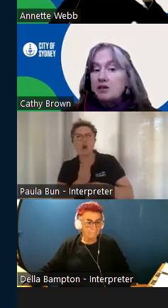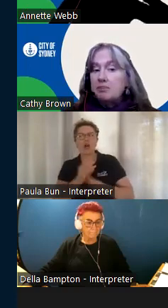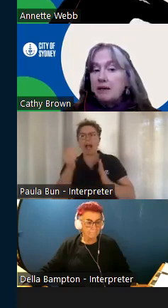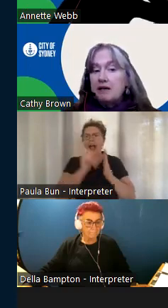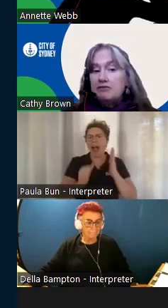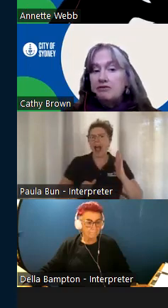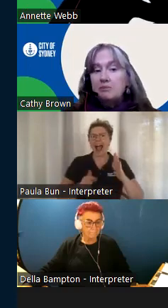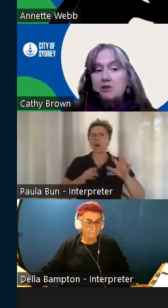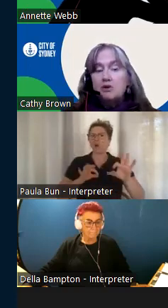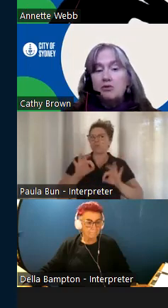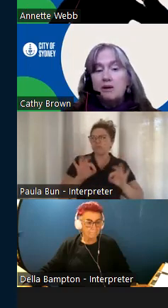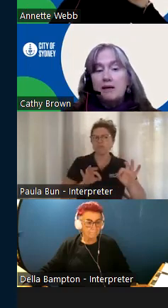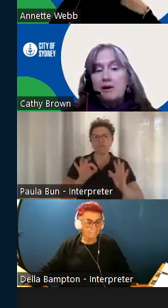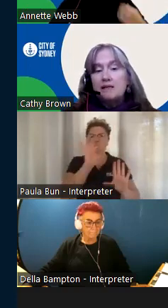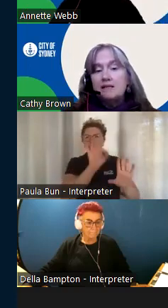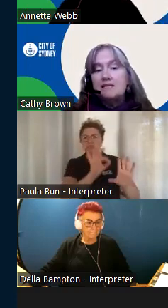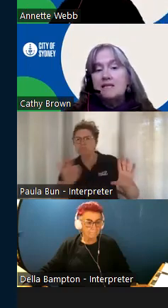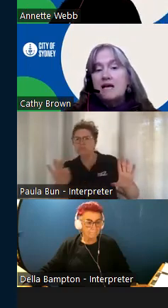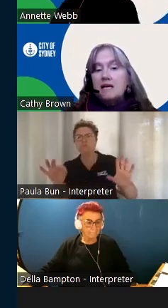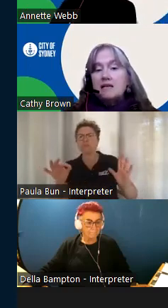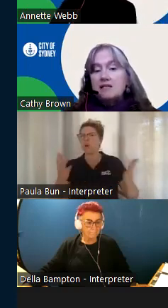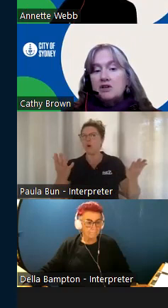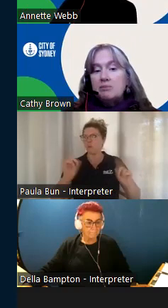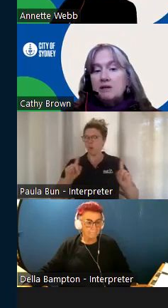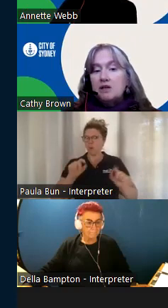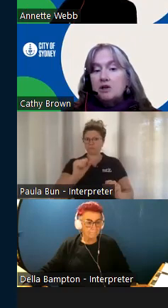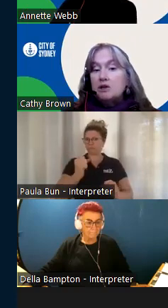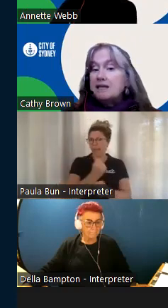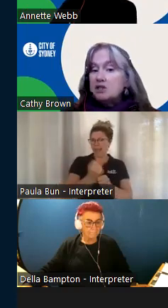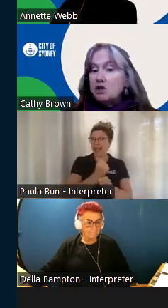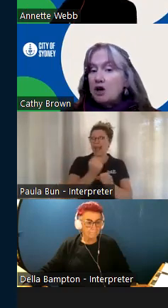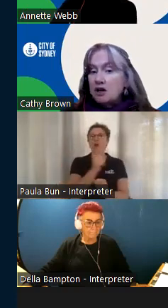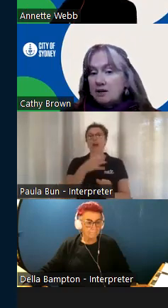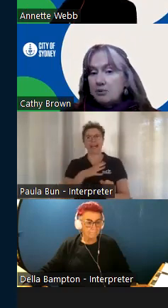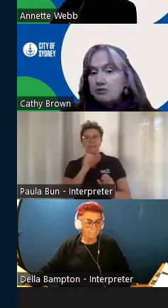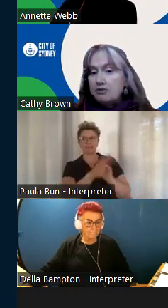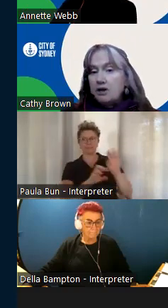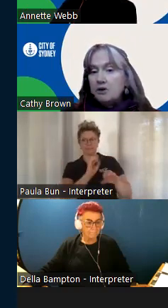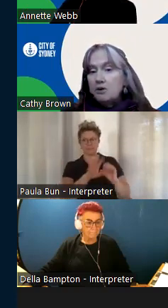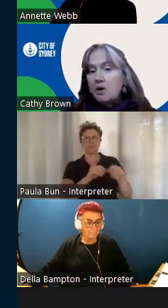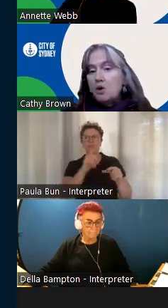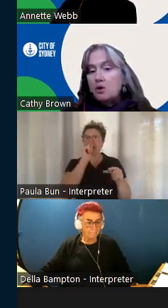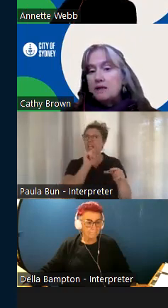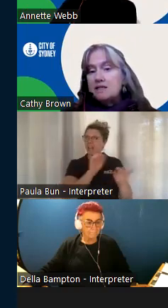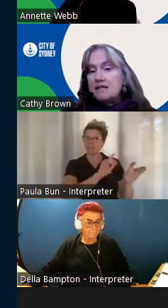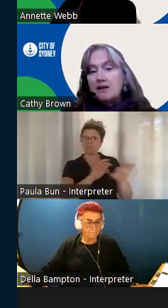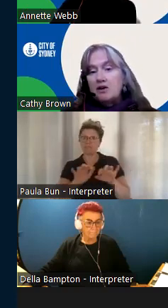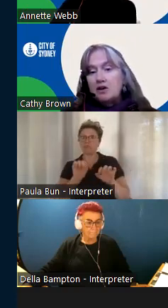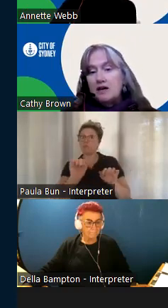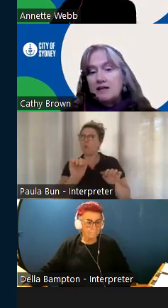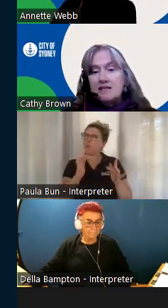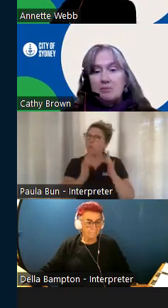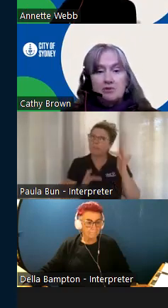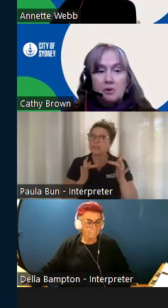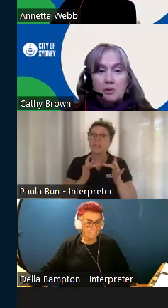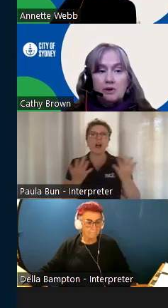three-page PDF up to 3 megabytes. This document can include a link to your online portfolio or links to other